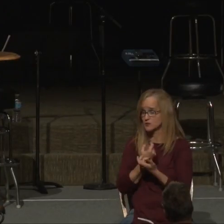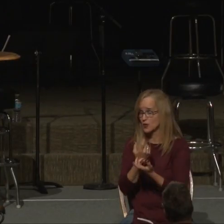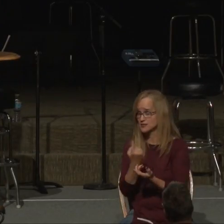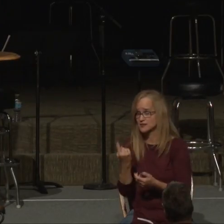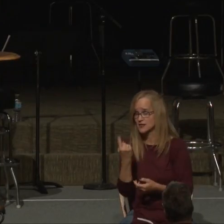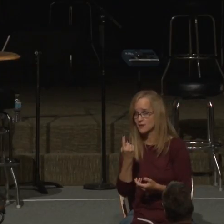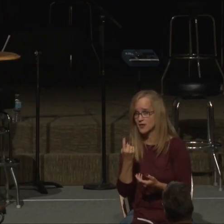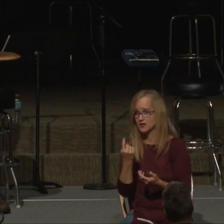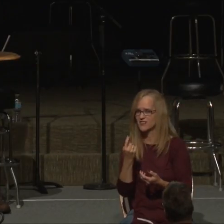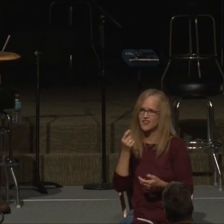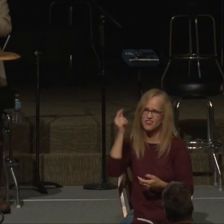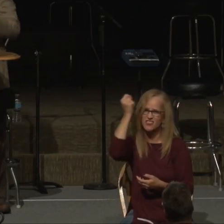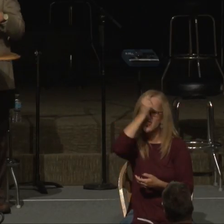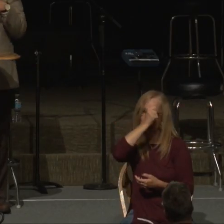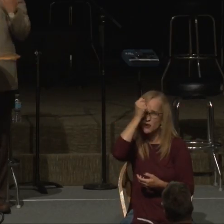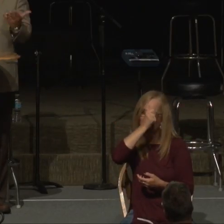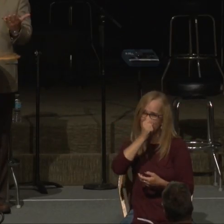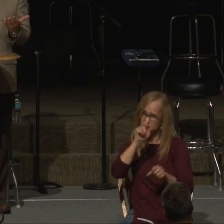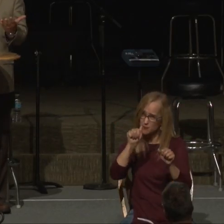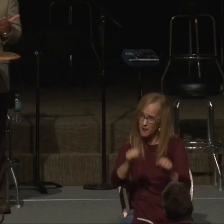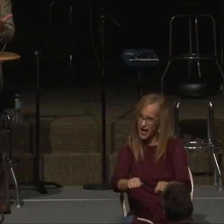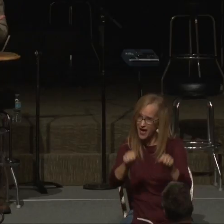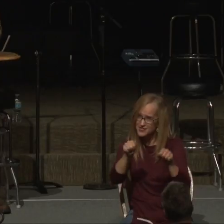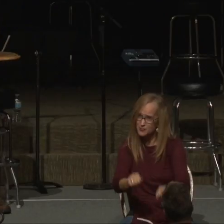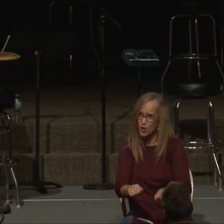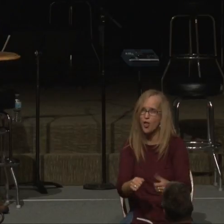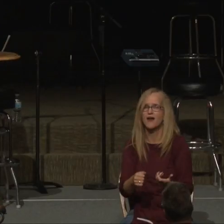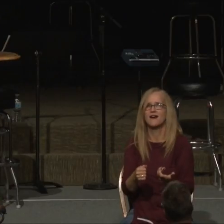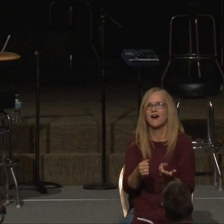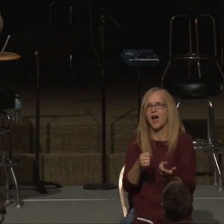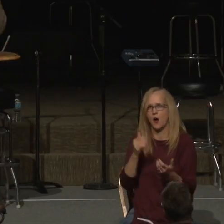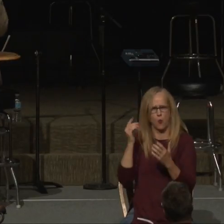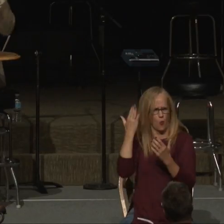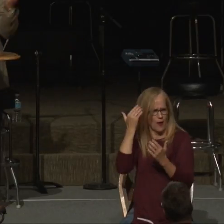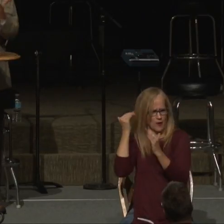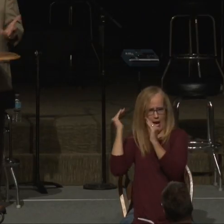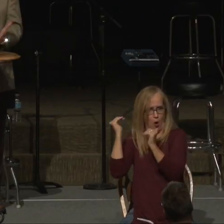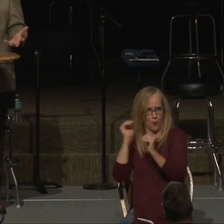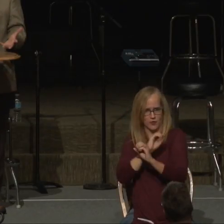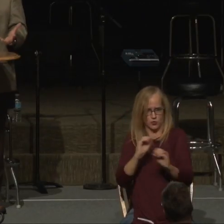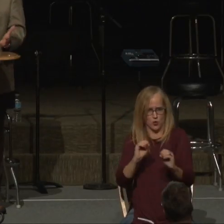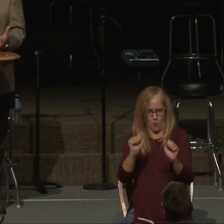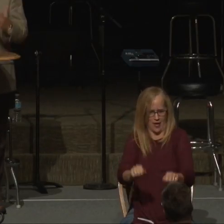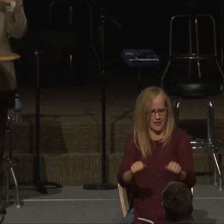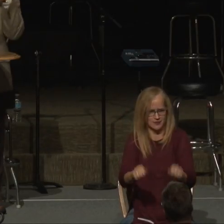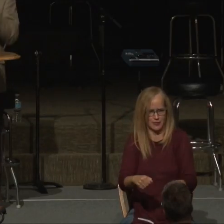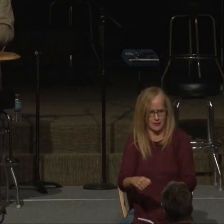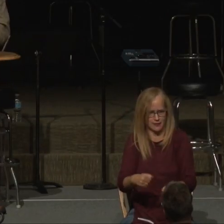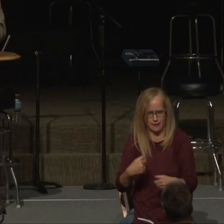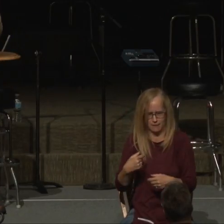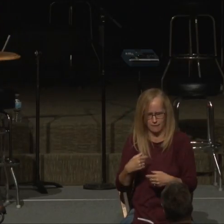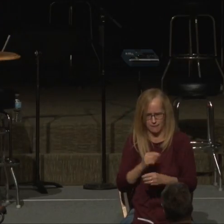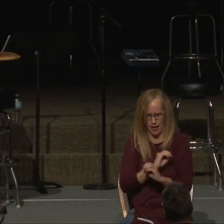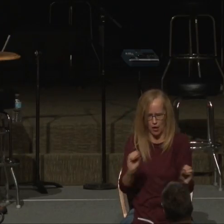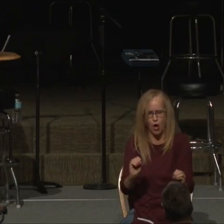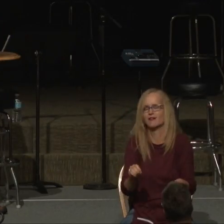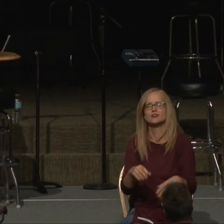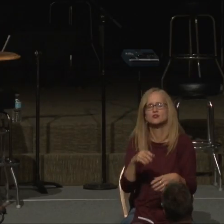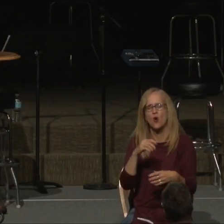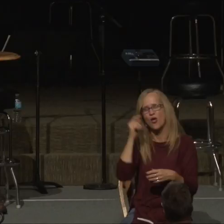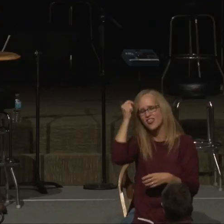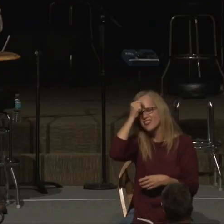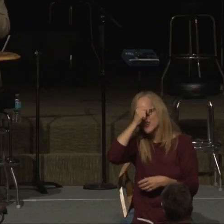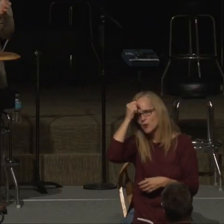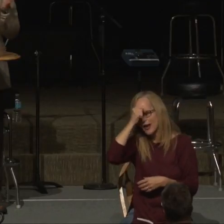something that I think theoretically is possible, because why would I hope for something if it had absolutely no possibility whatsoever? So theoretically, I know it